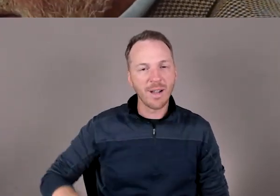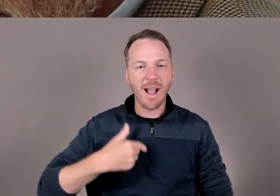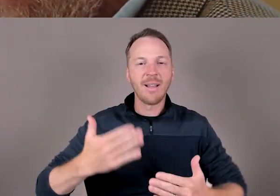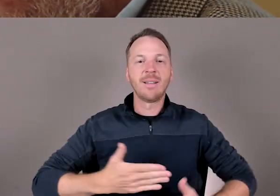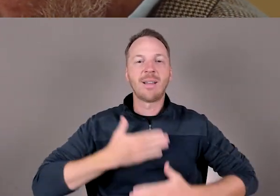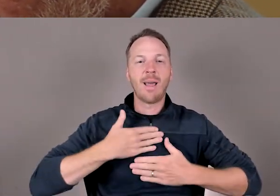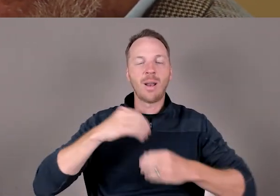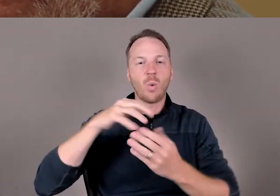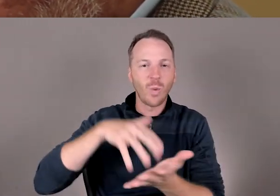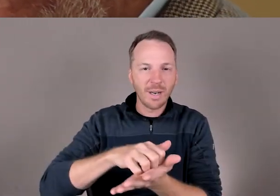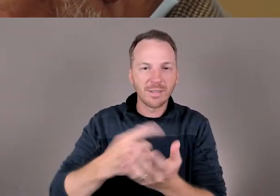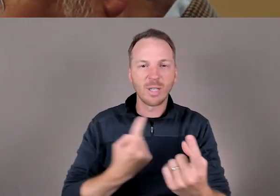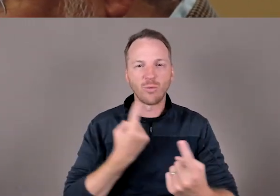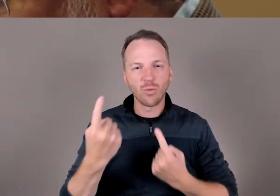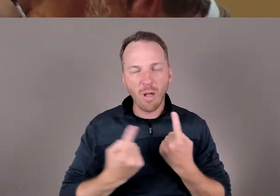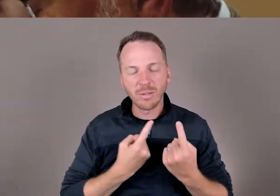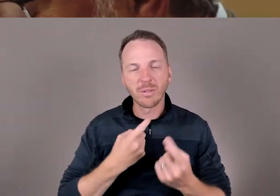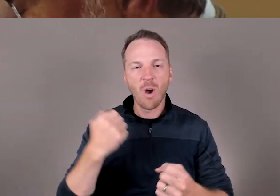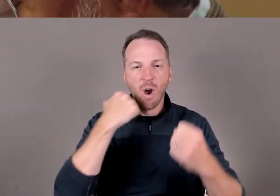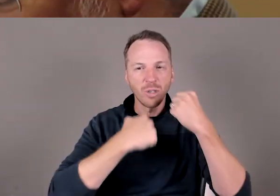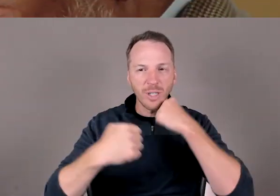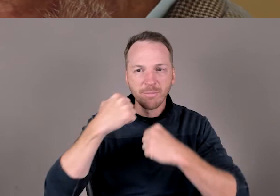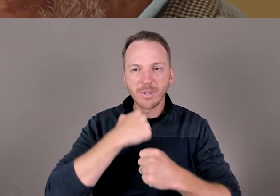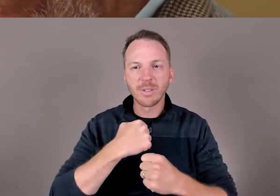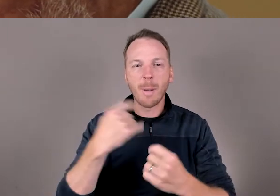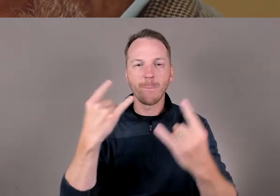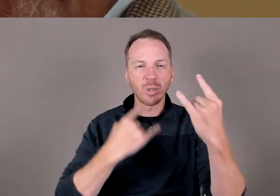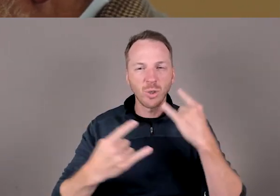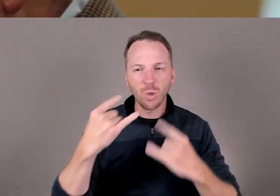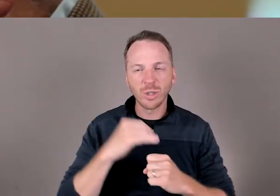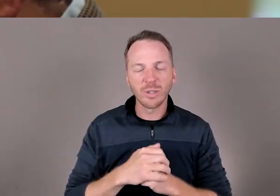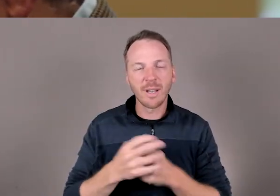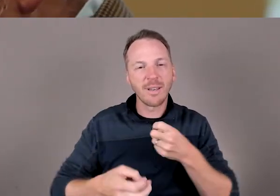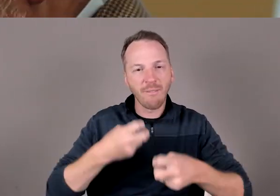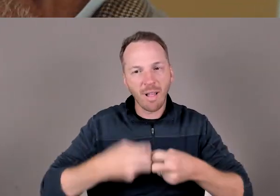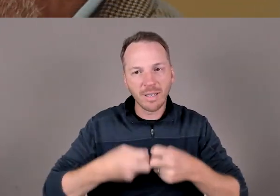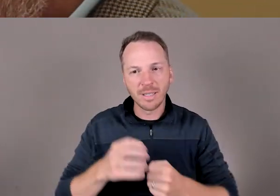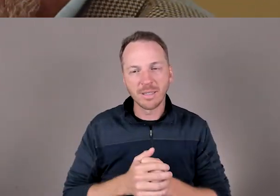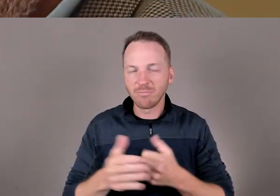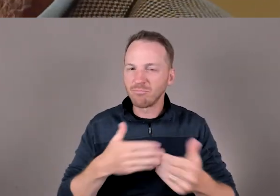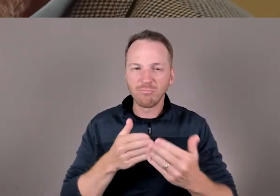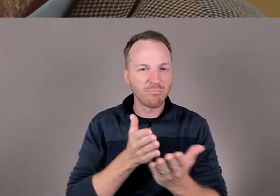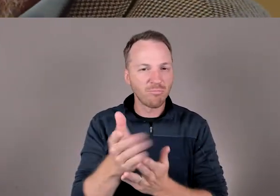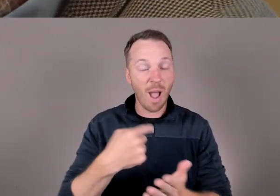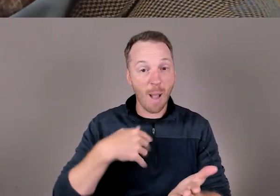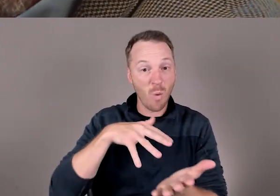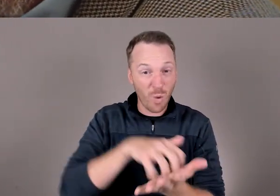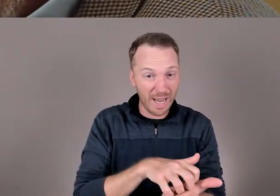in weaknesses, in insults, in hardships, in persecutions, in difficulties. For when I am